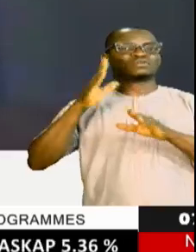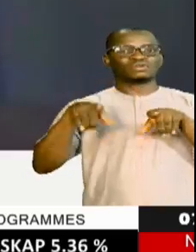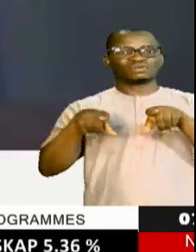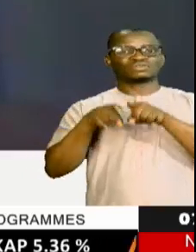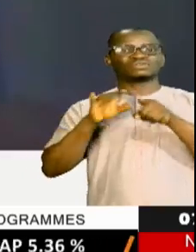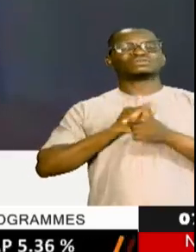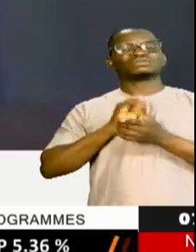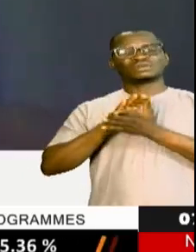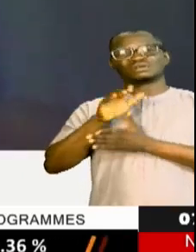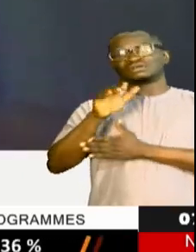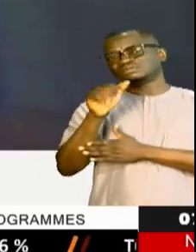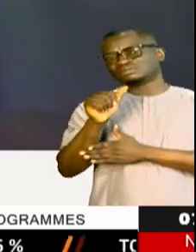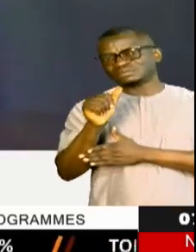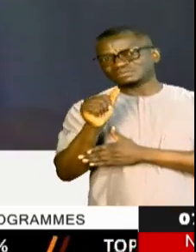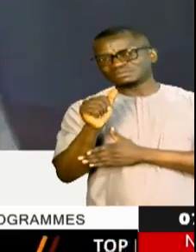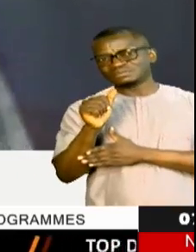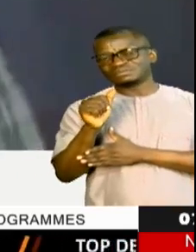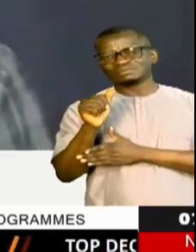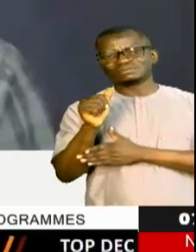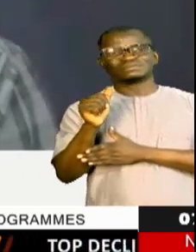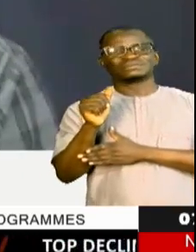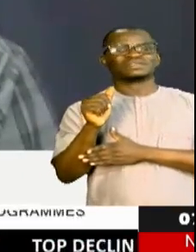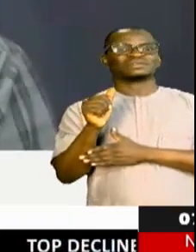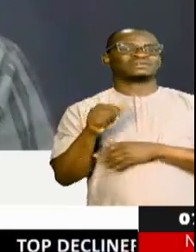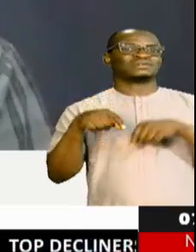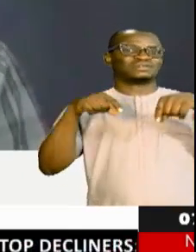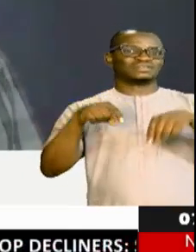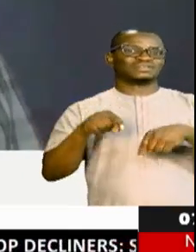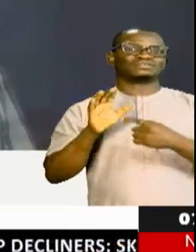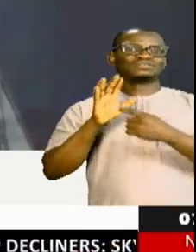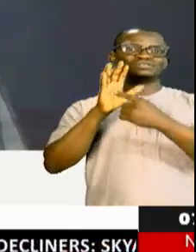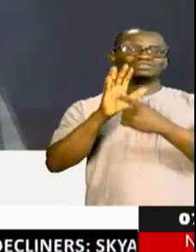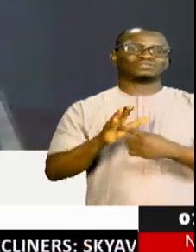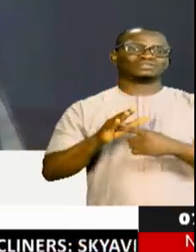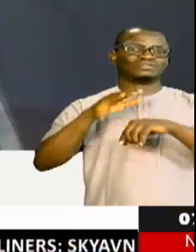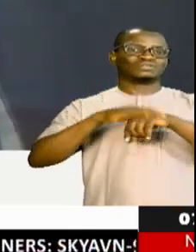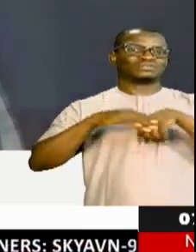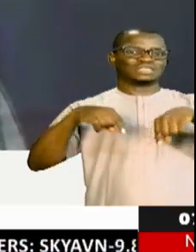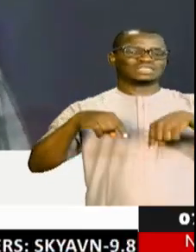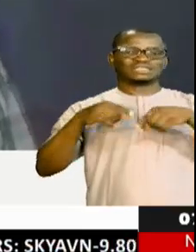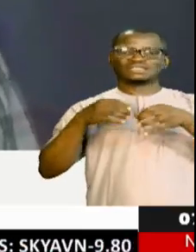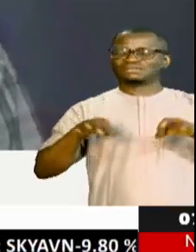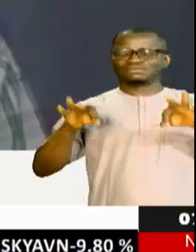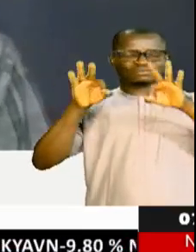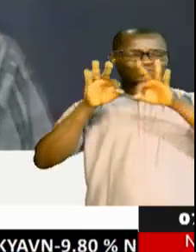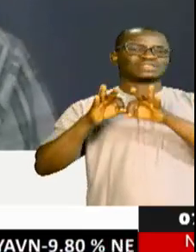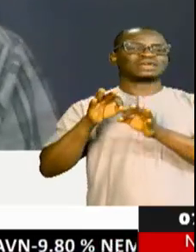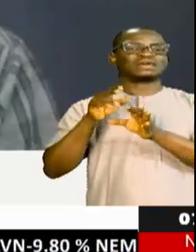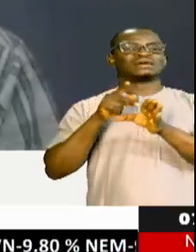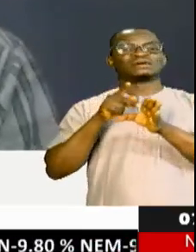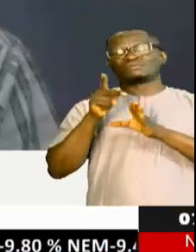believe, enable you to uphold the tenets of your very noble profession.